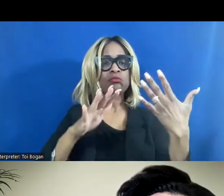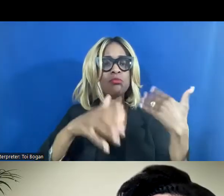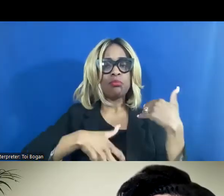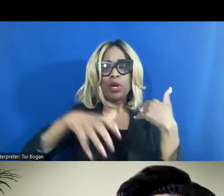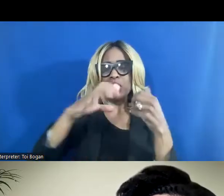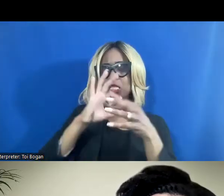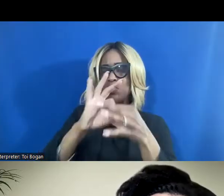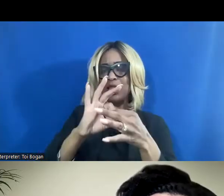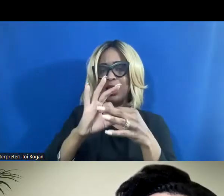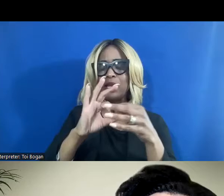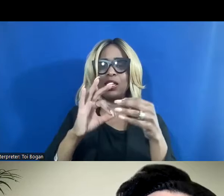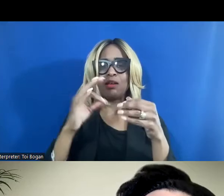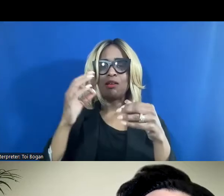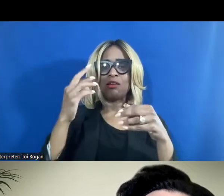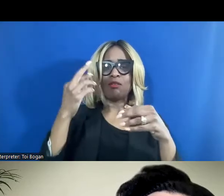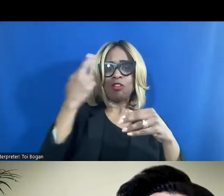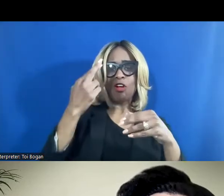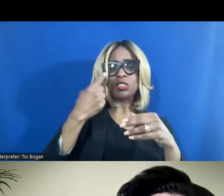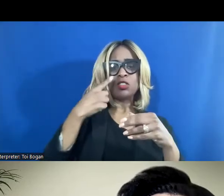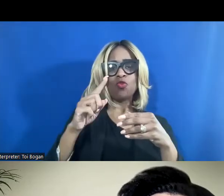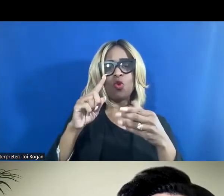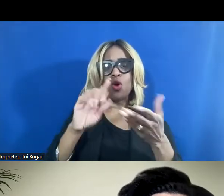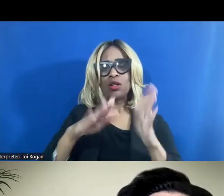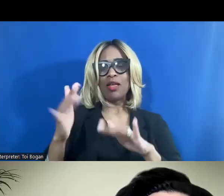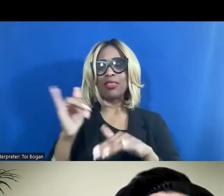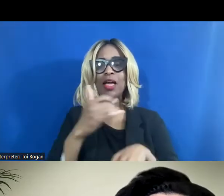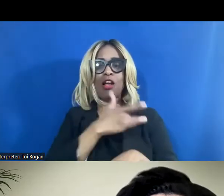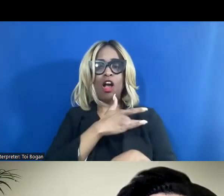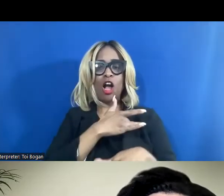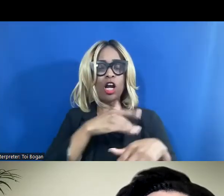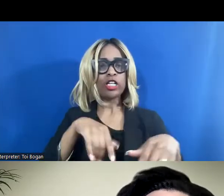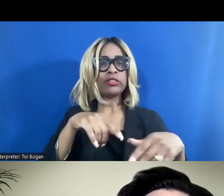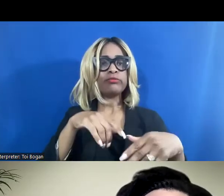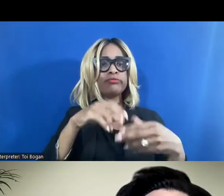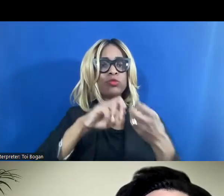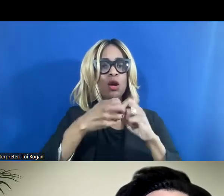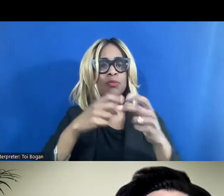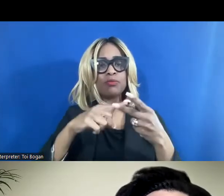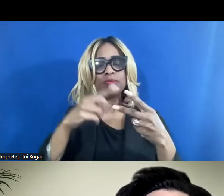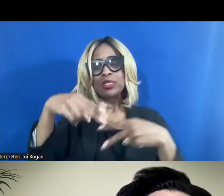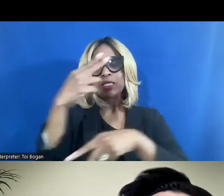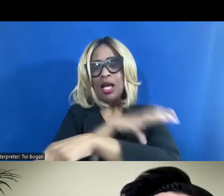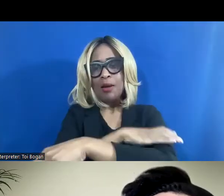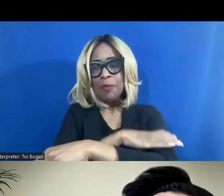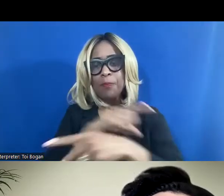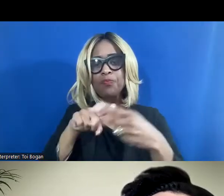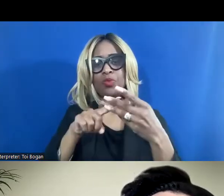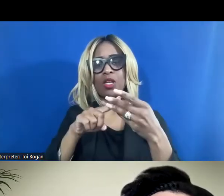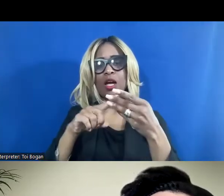pregnancy-related causes of death, such as cardiovascular conditions, hypertension,